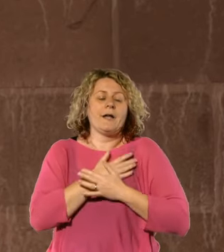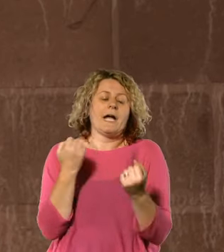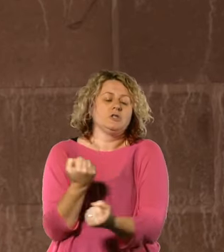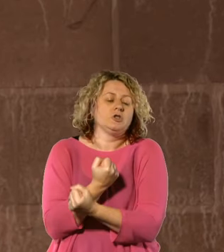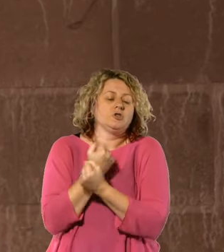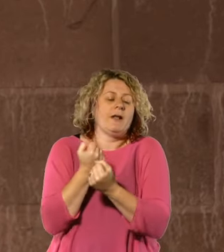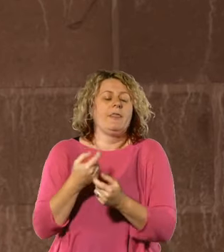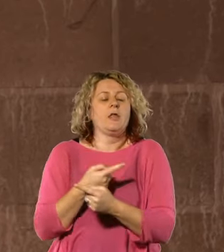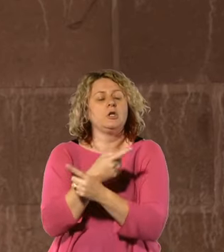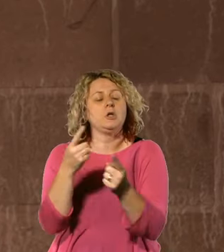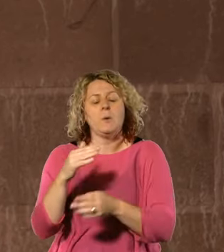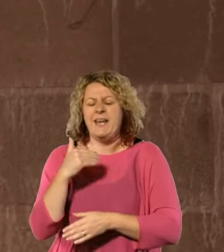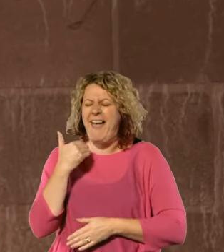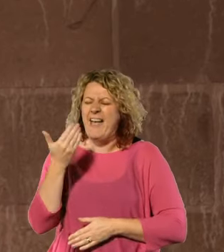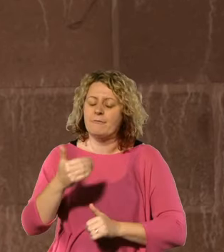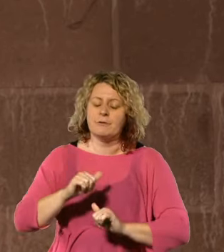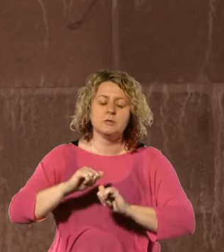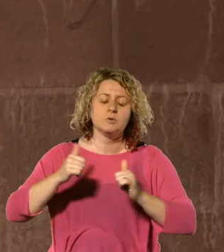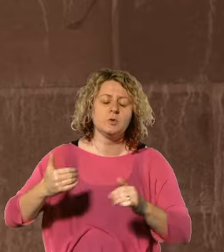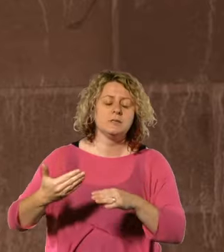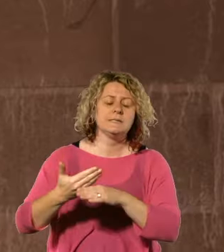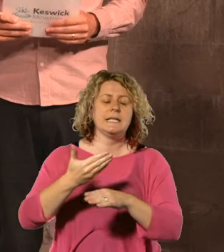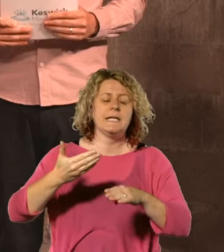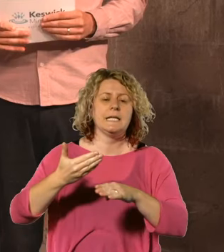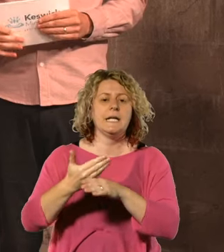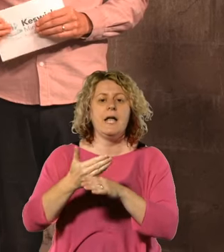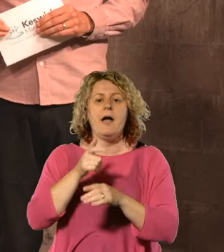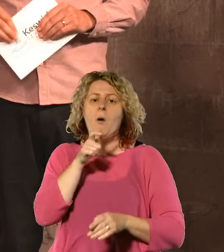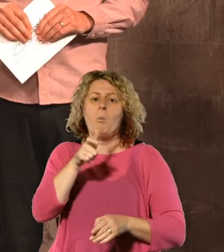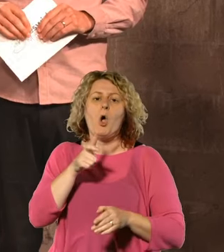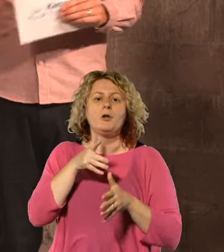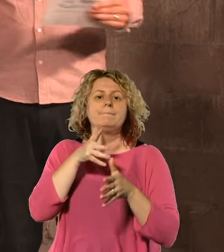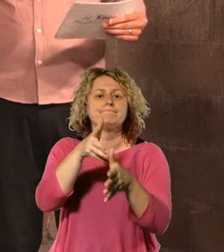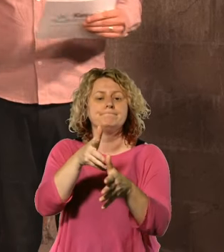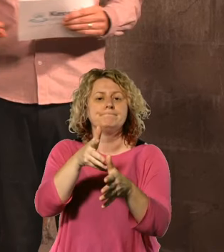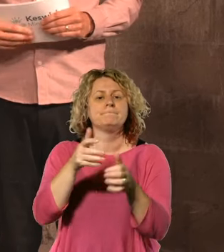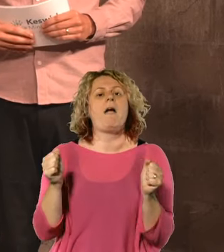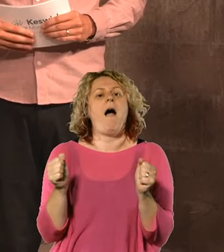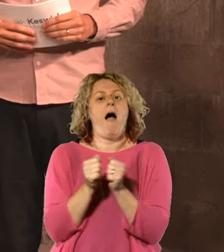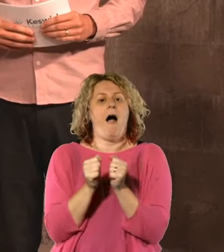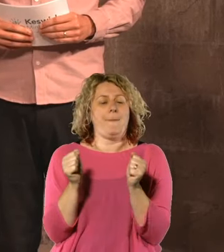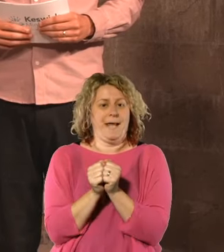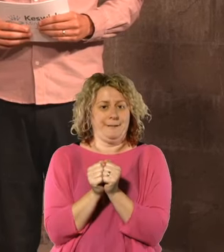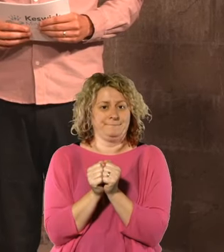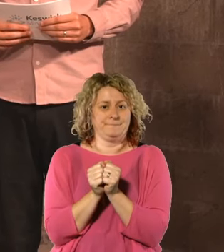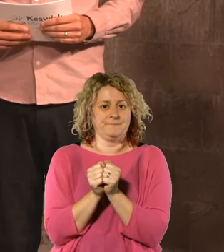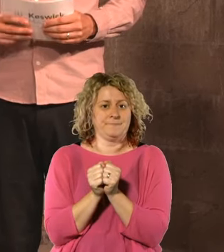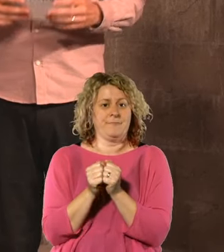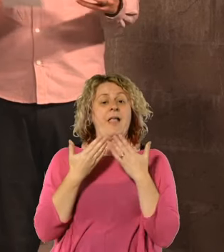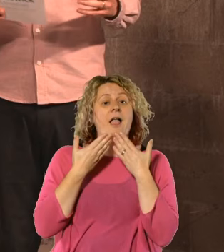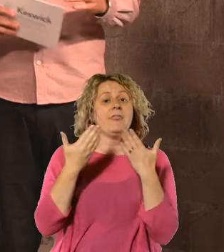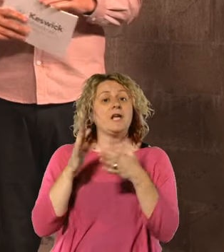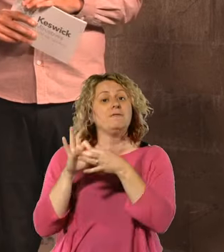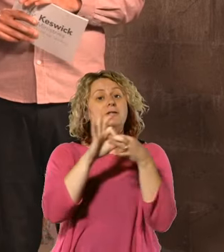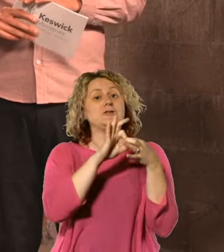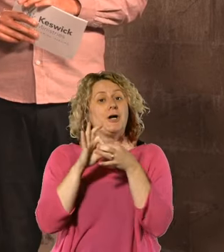good deed and word. Amen. Amen. Thank you so much for joining with us this evening. Good